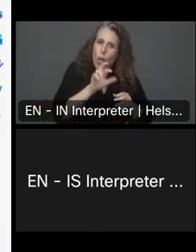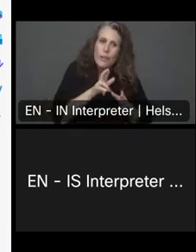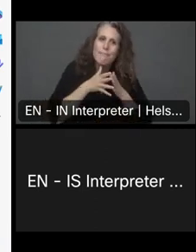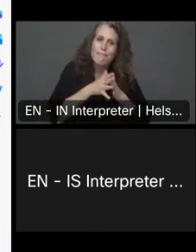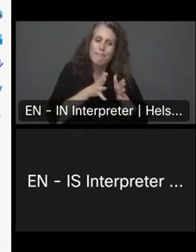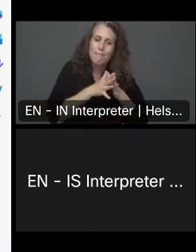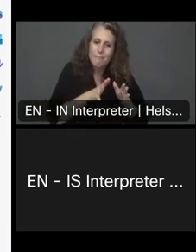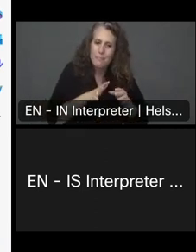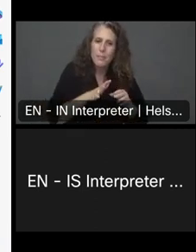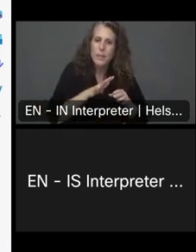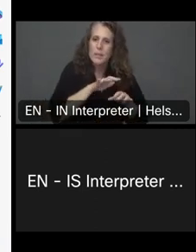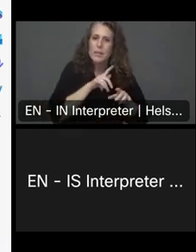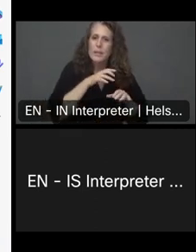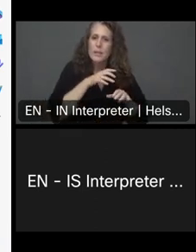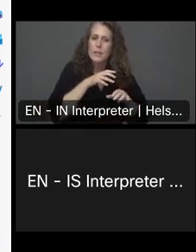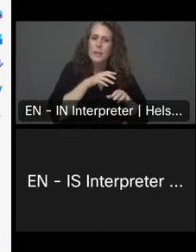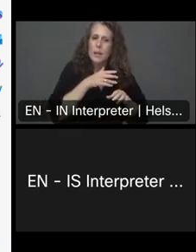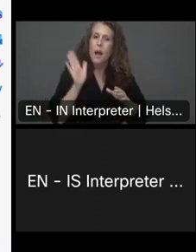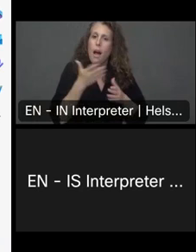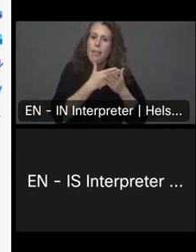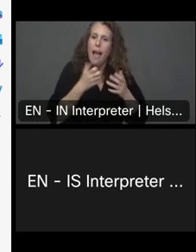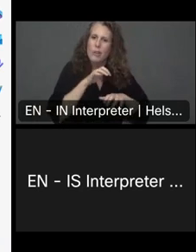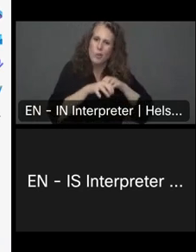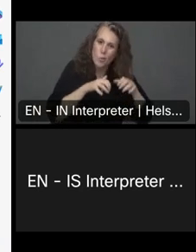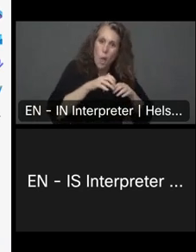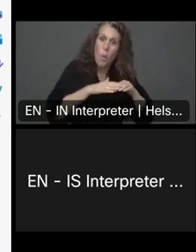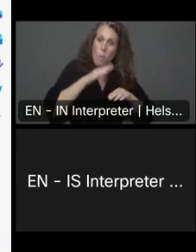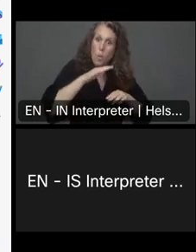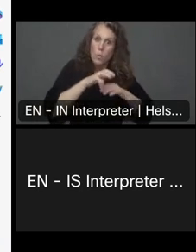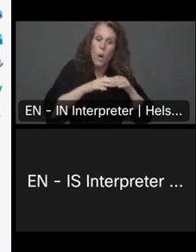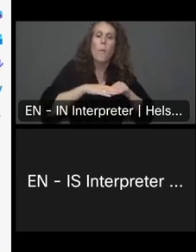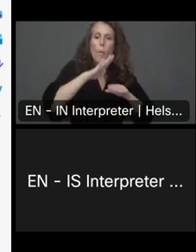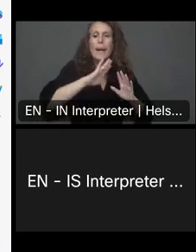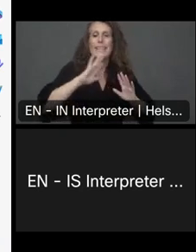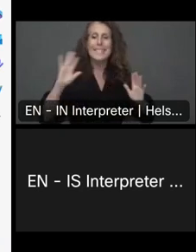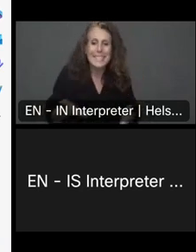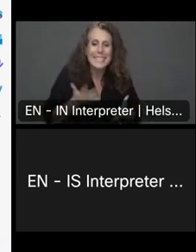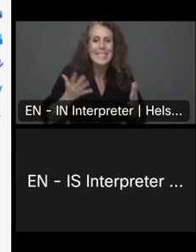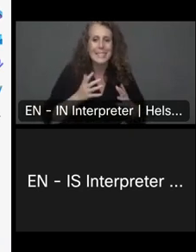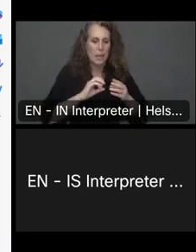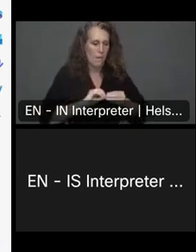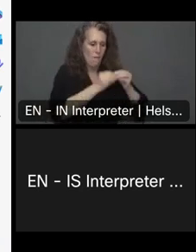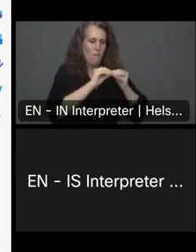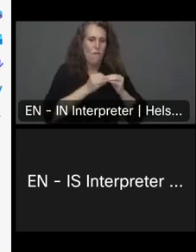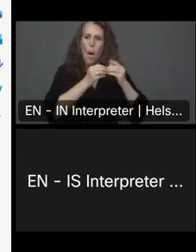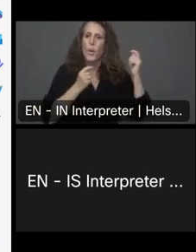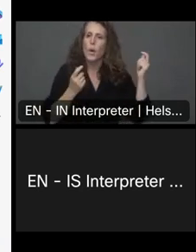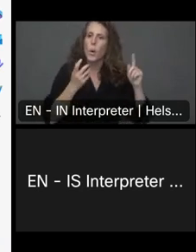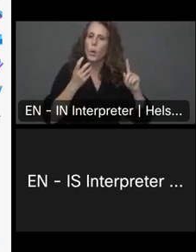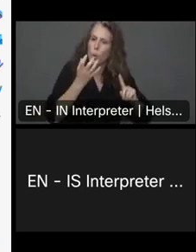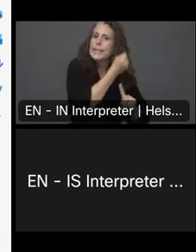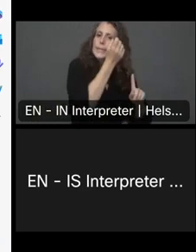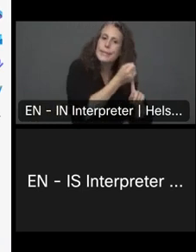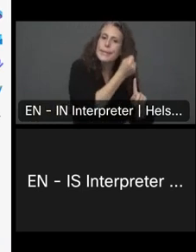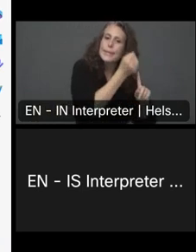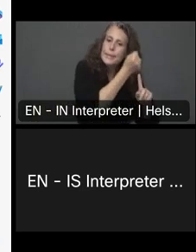the words and grammatical forms in each language. The better, the shorter, the easier forms are constantly gaining the upper hand. They owe their success